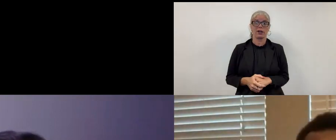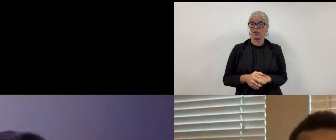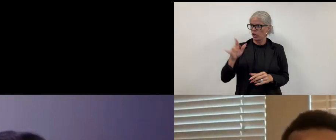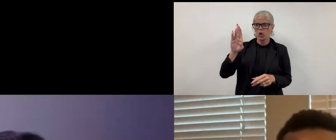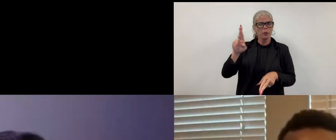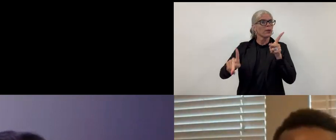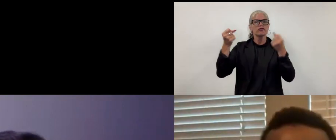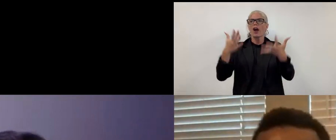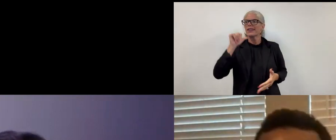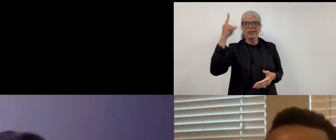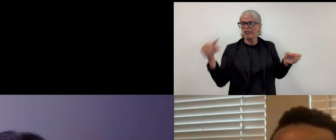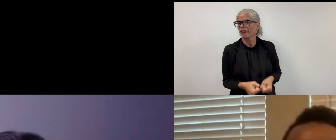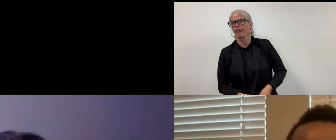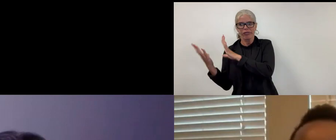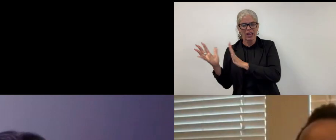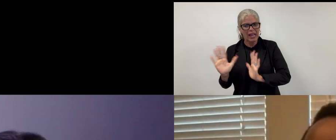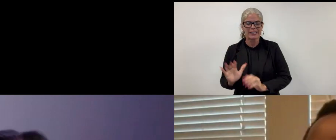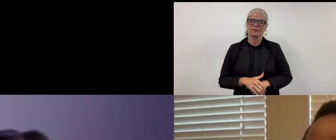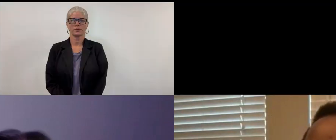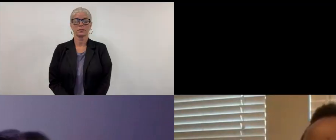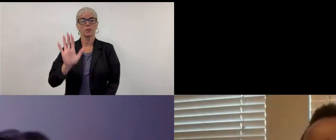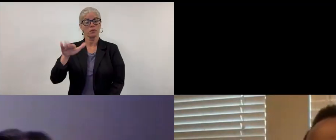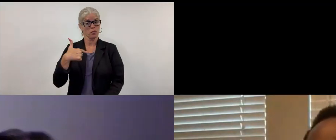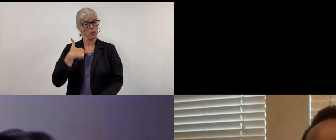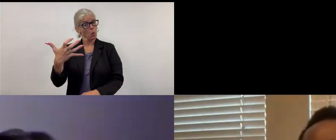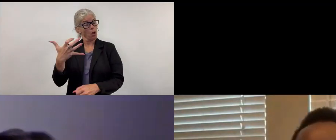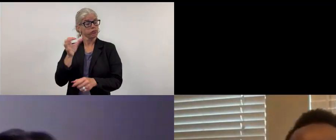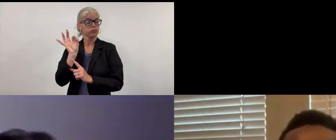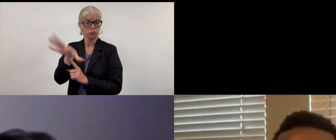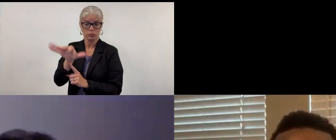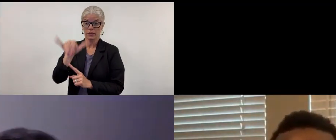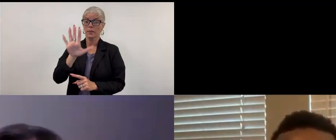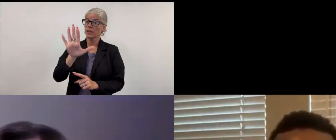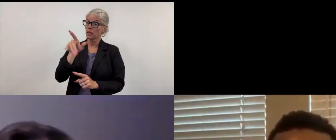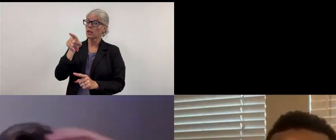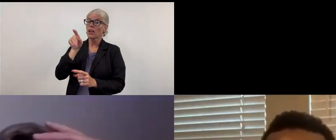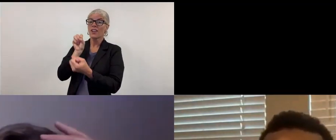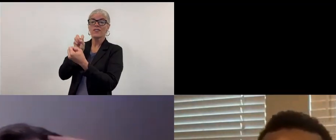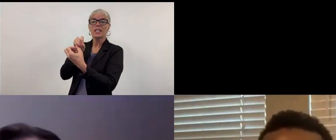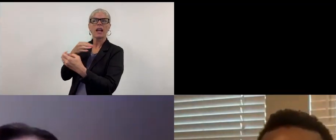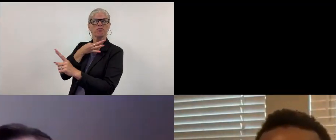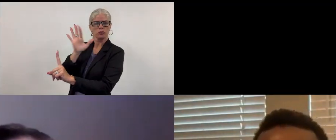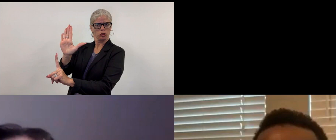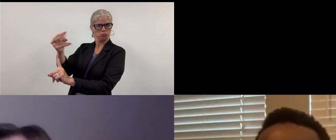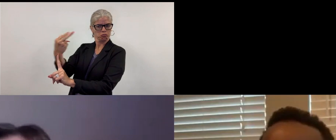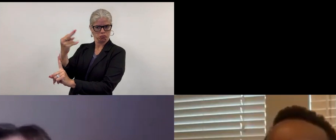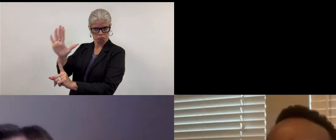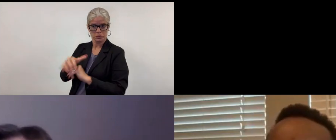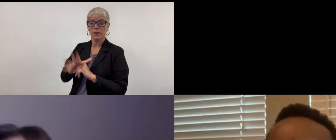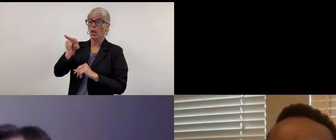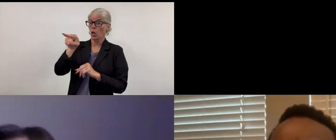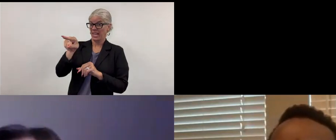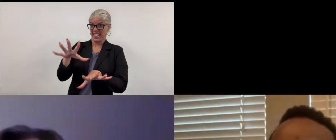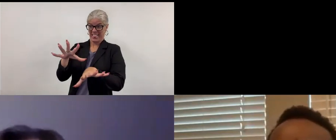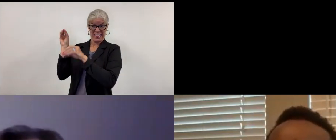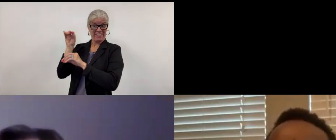on planes and in and out of Ubers and things like that. And I do want to say, and I'm looking for your feedback